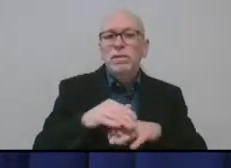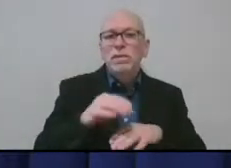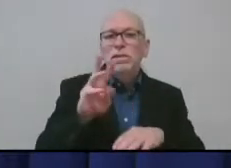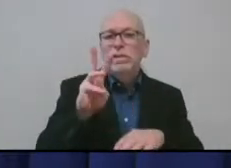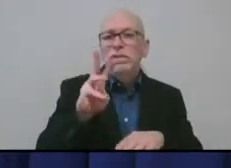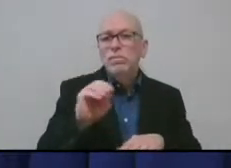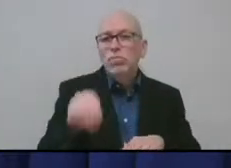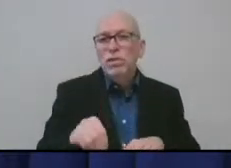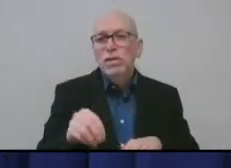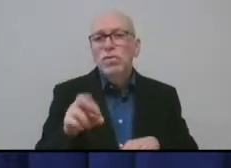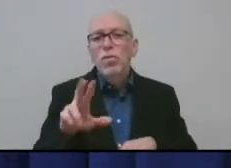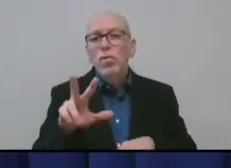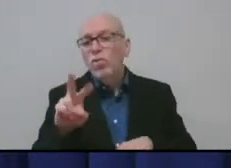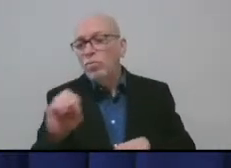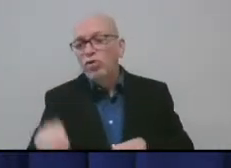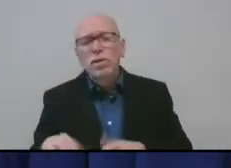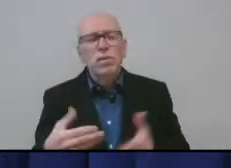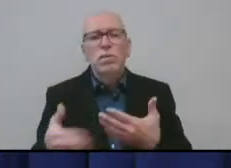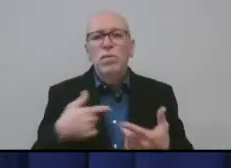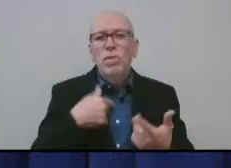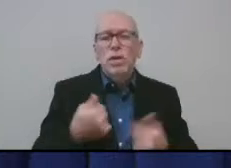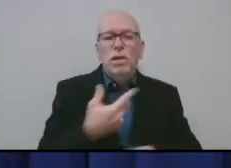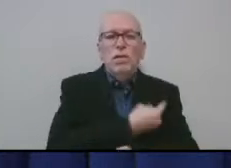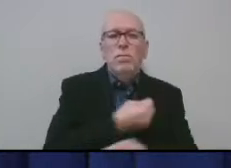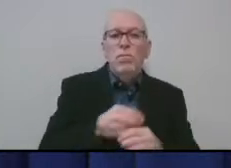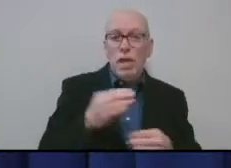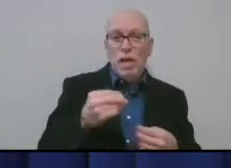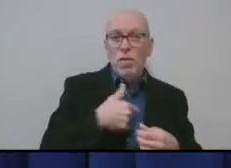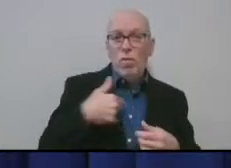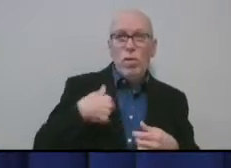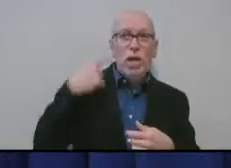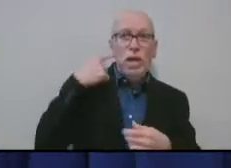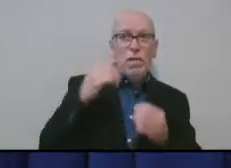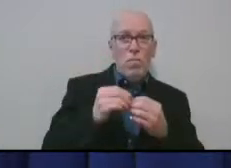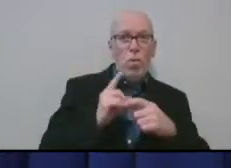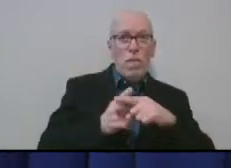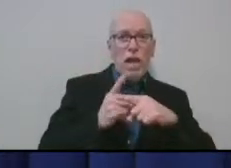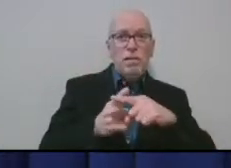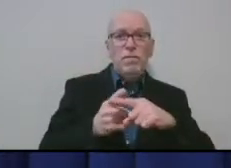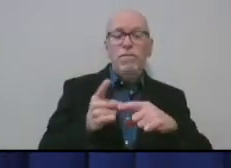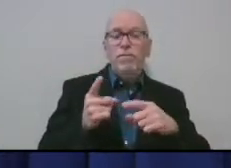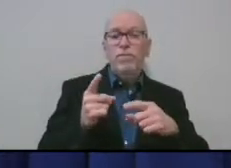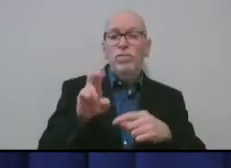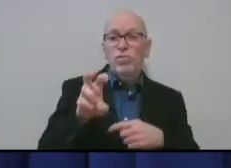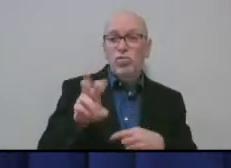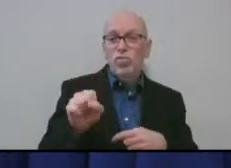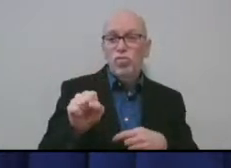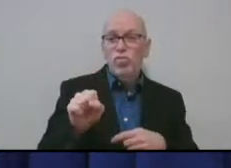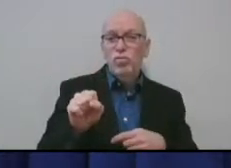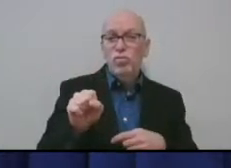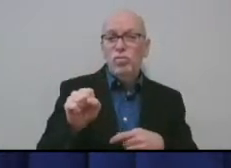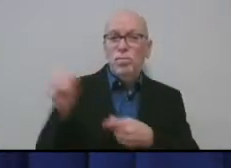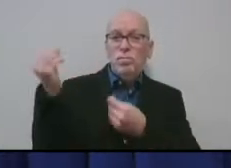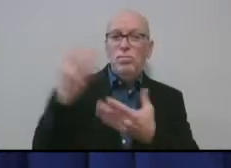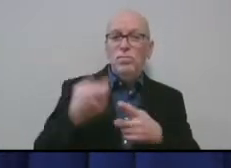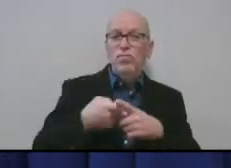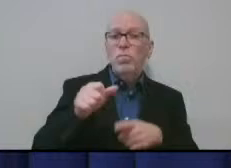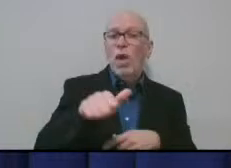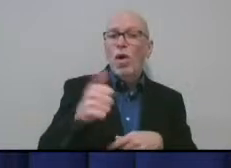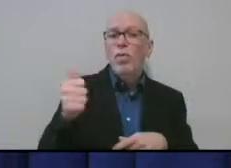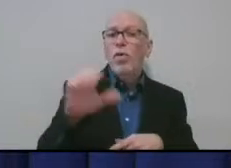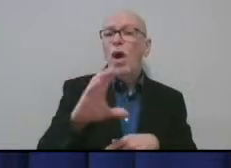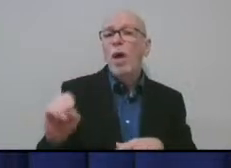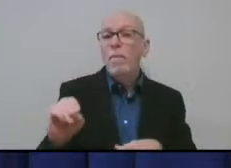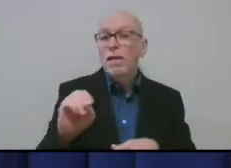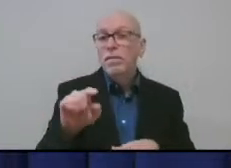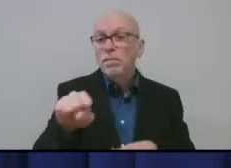or 32%. And by the way, we're hearing more positive news coming out from other companies that